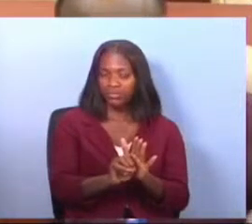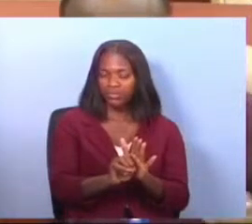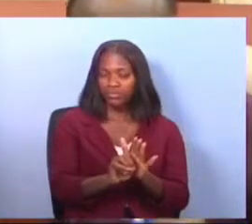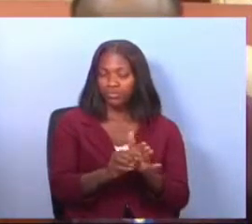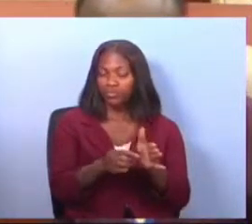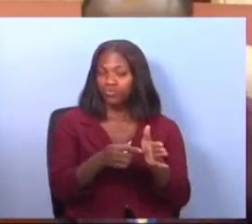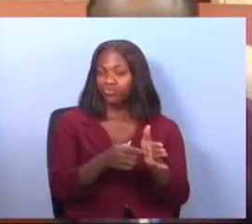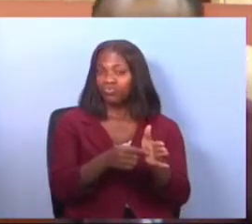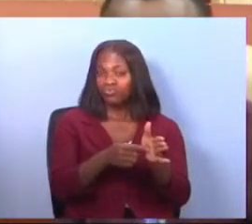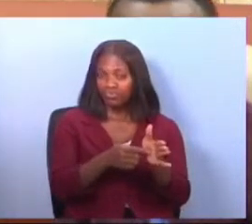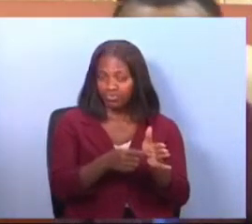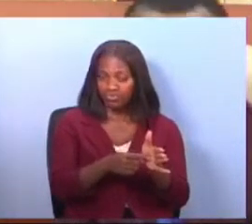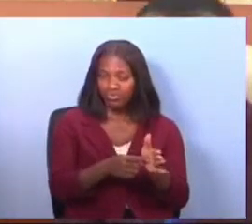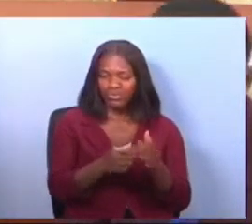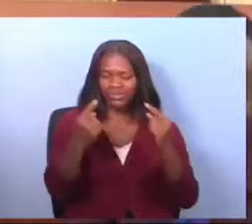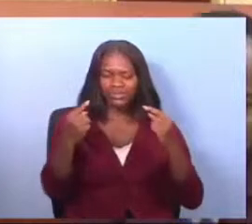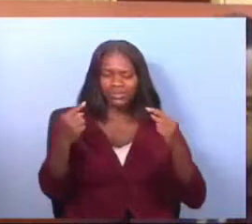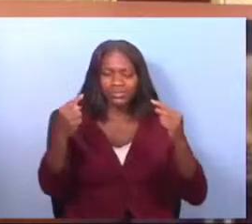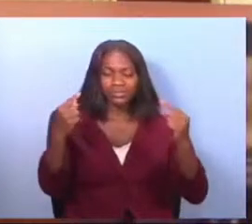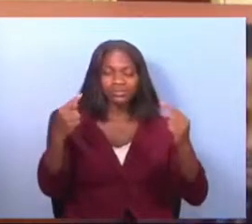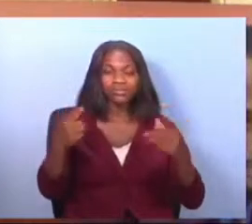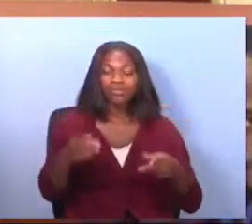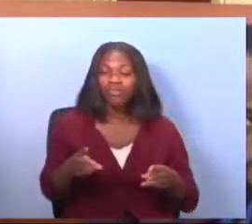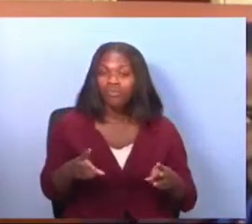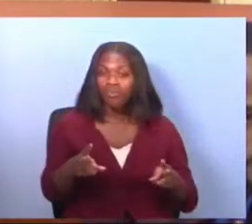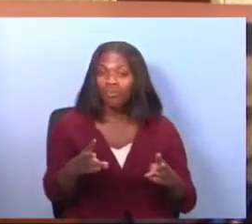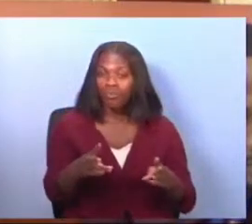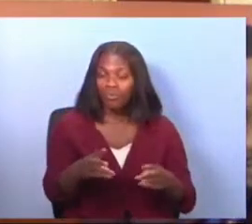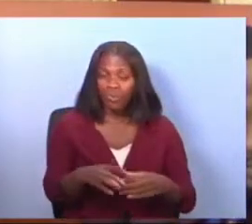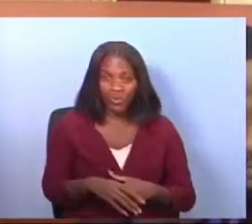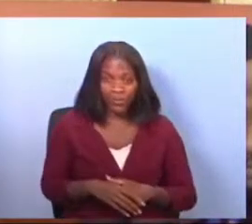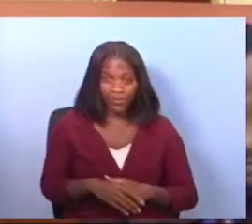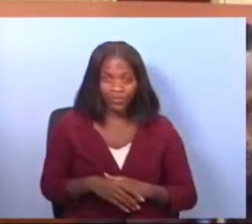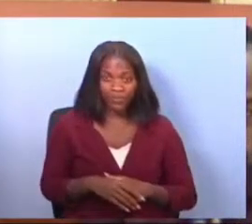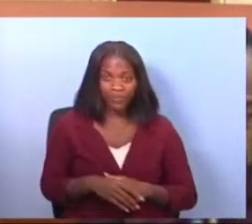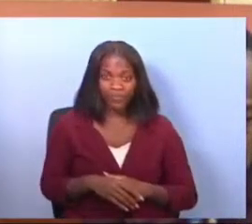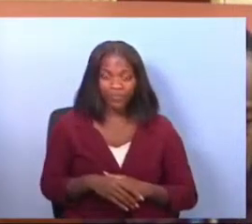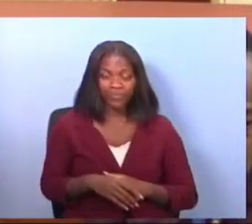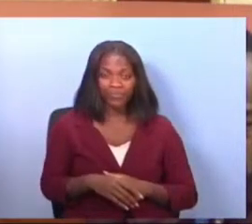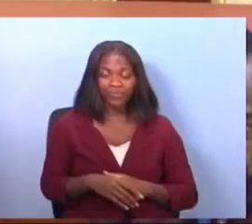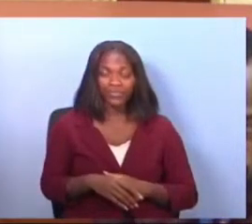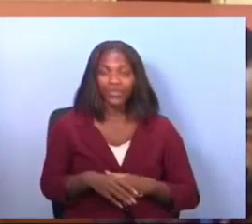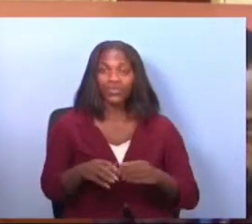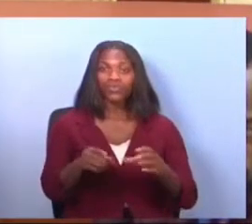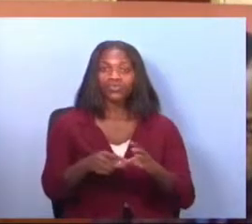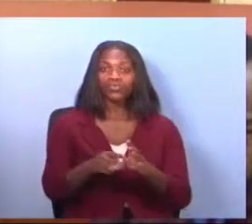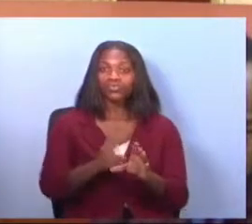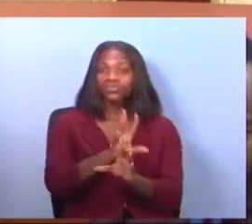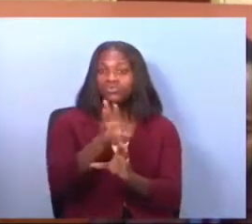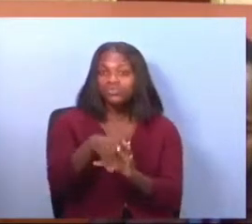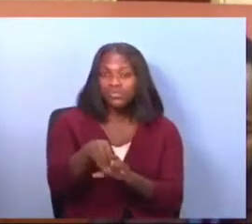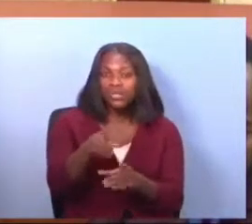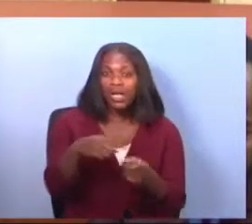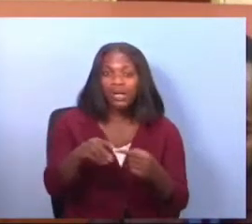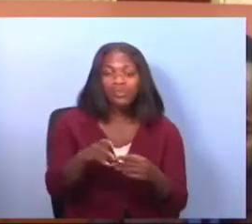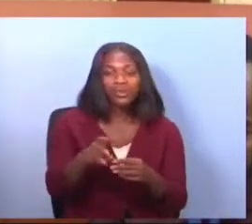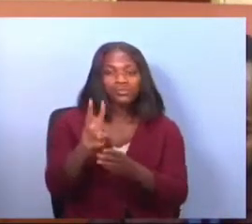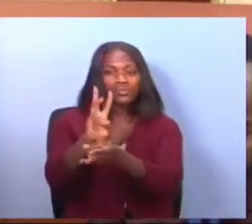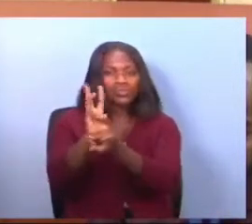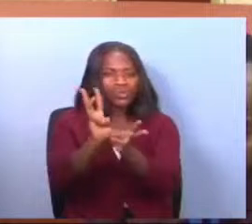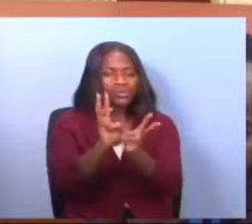several successful engagements to shore up inclusivity on climate issues and